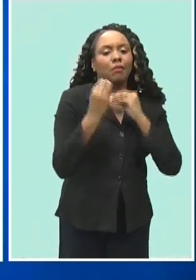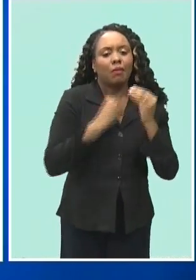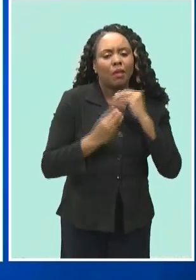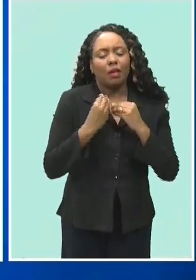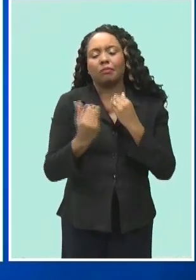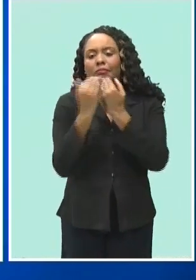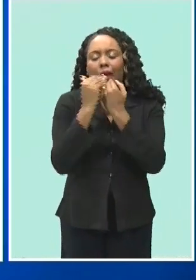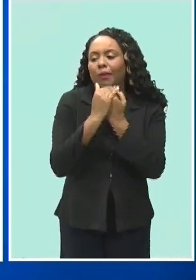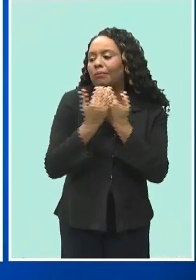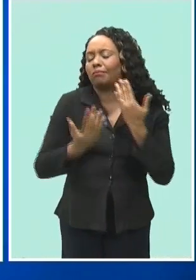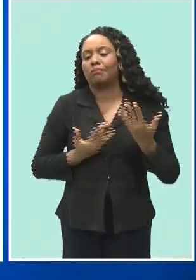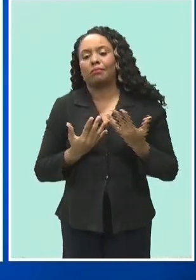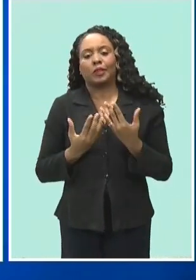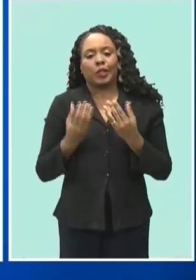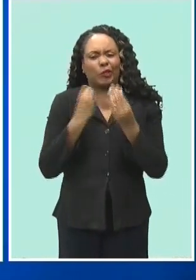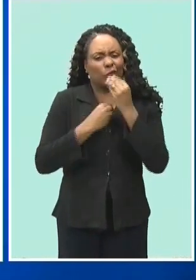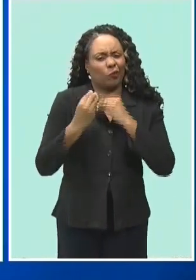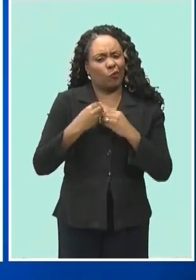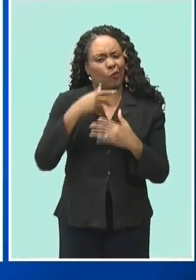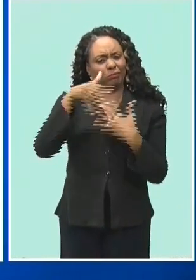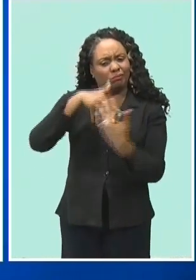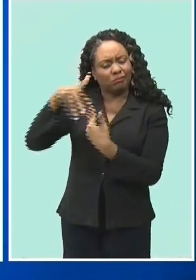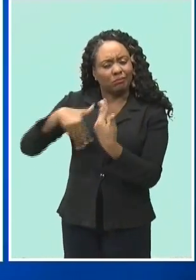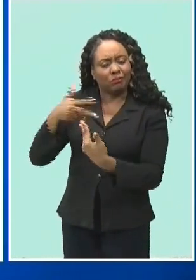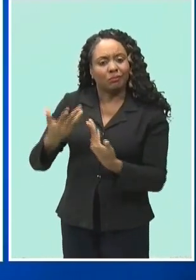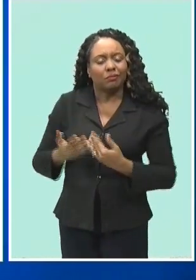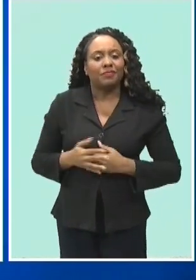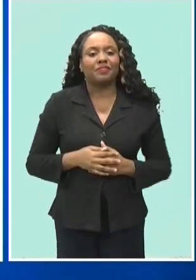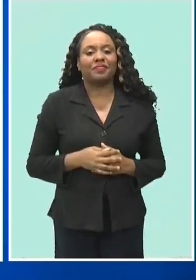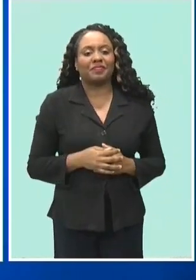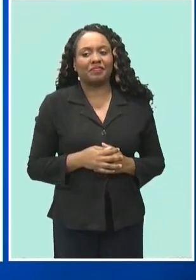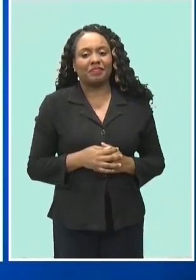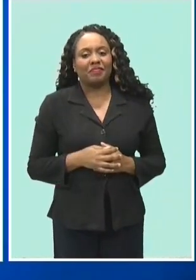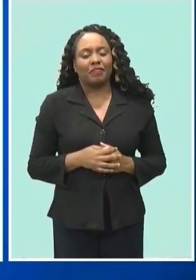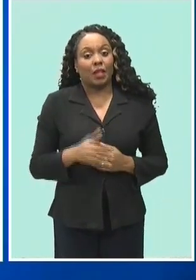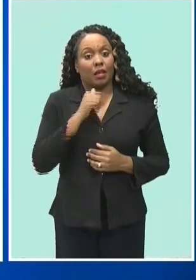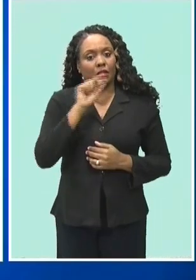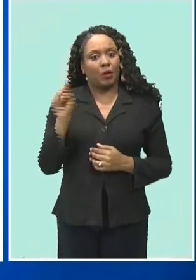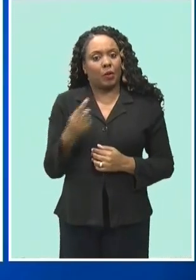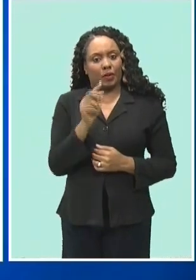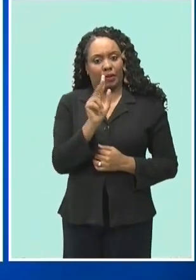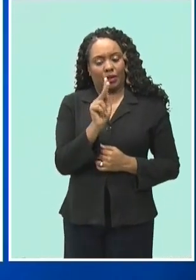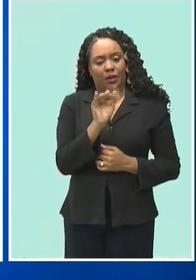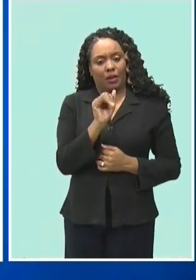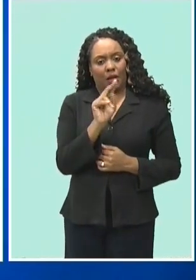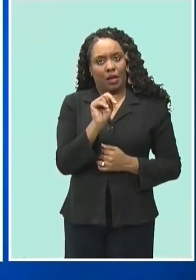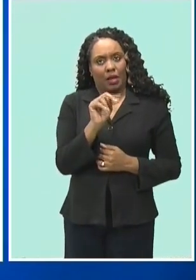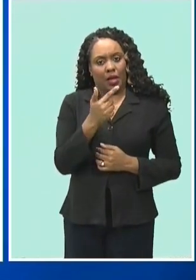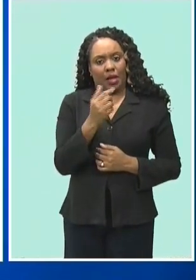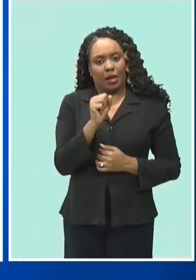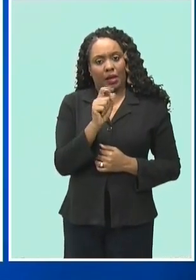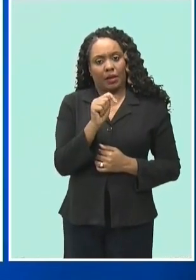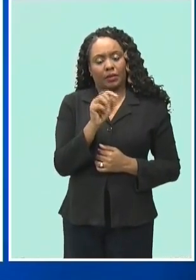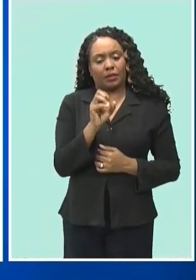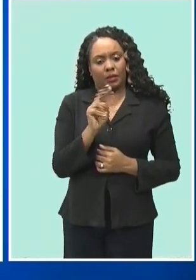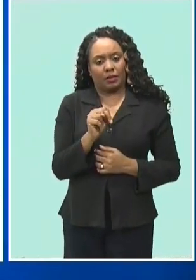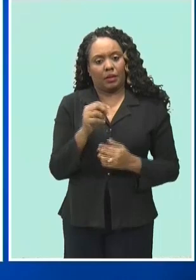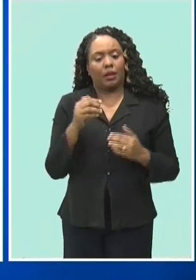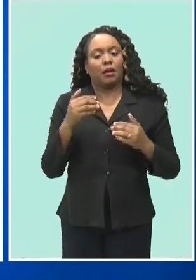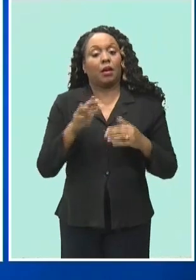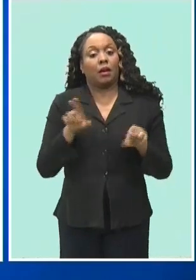a sandwich or them like a food, so the community benefit. And it's not just Kingston. Mr. Hall recently hosted a dance camp